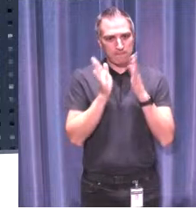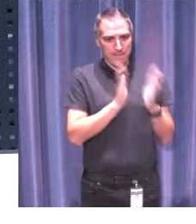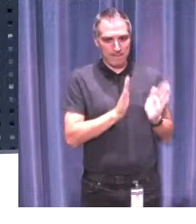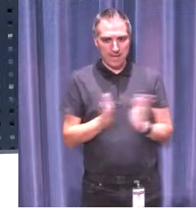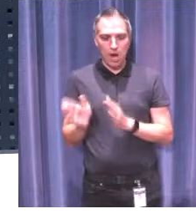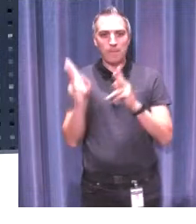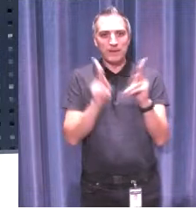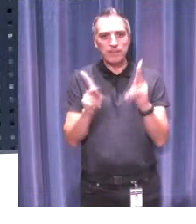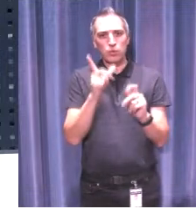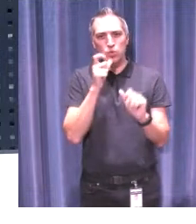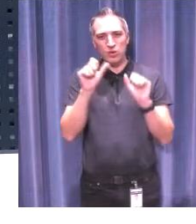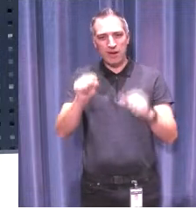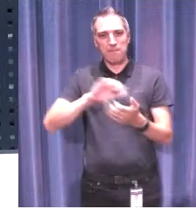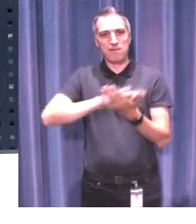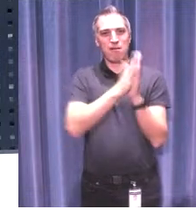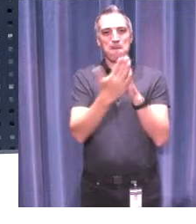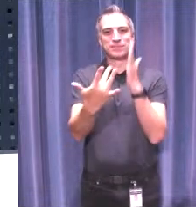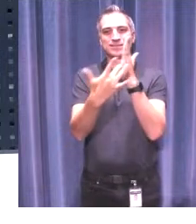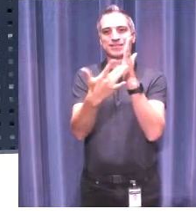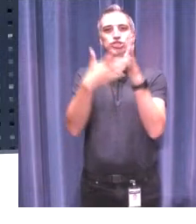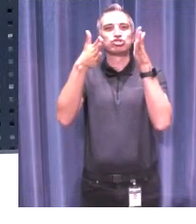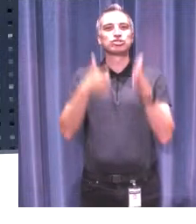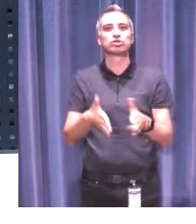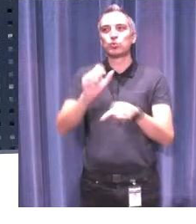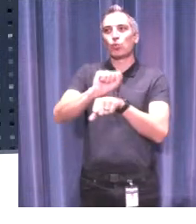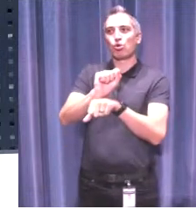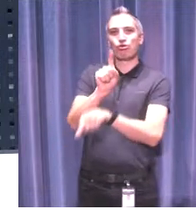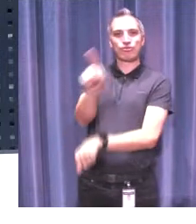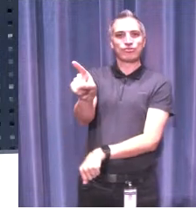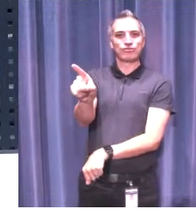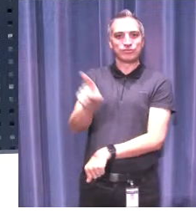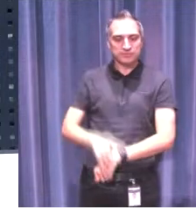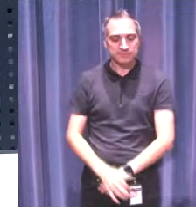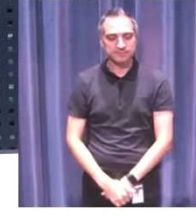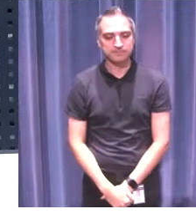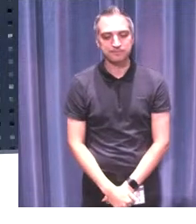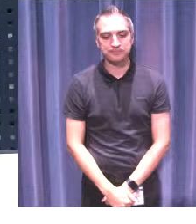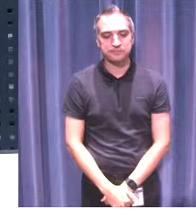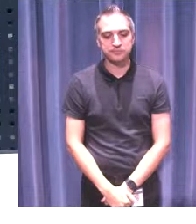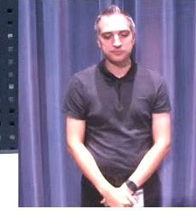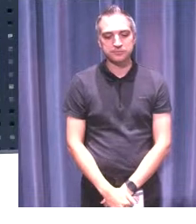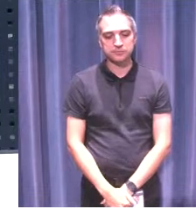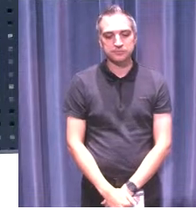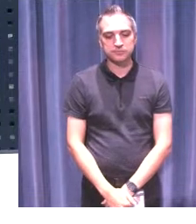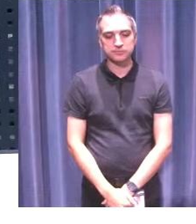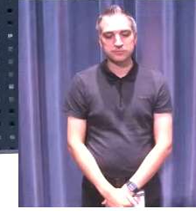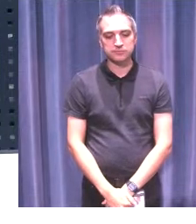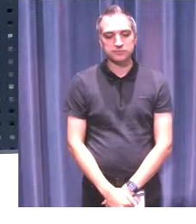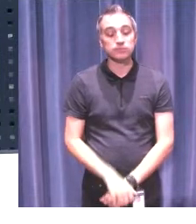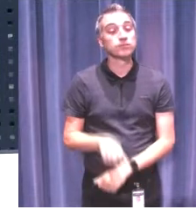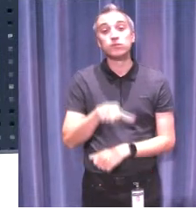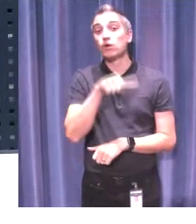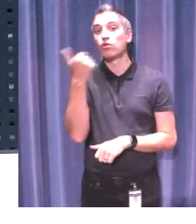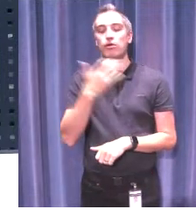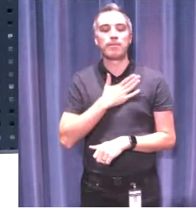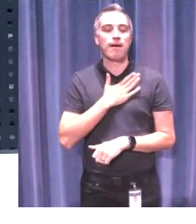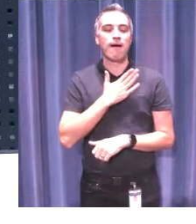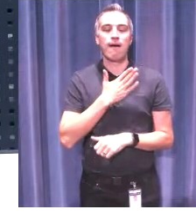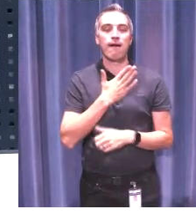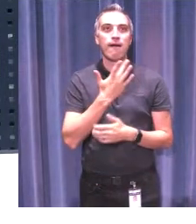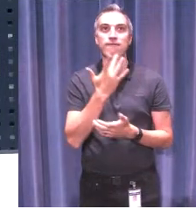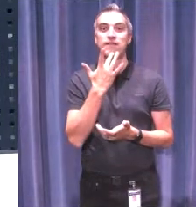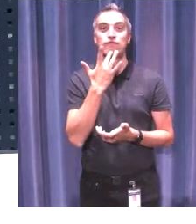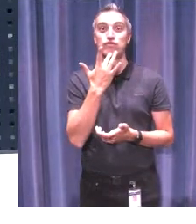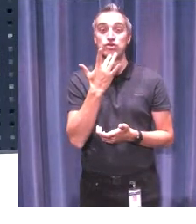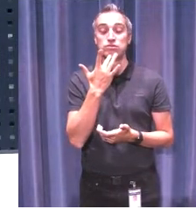technicians to do that? One of my other favorites along those